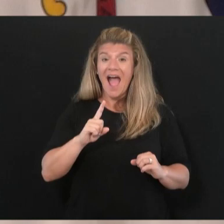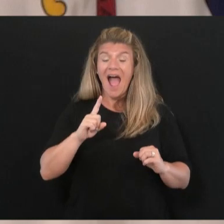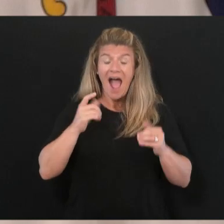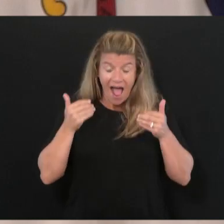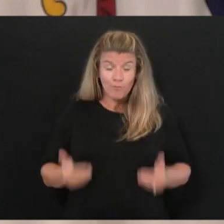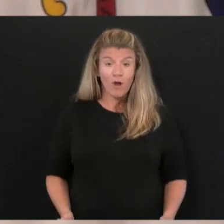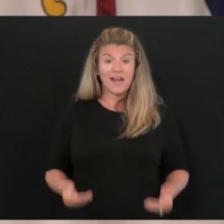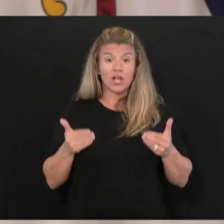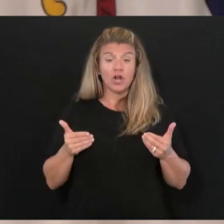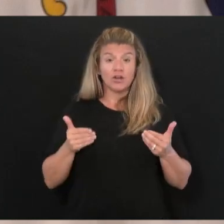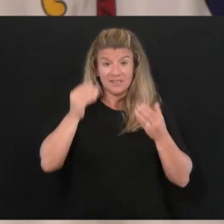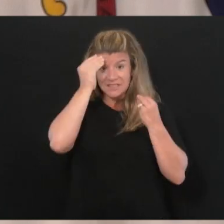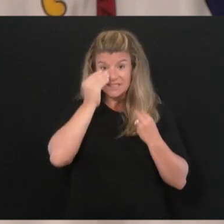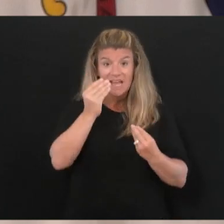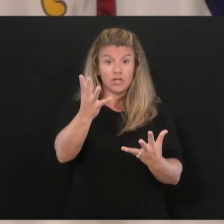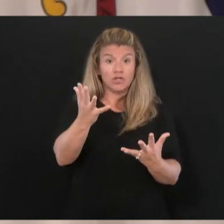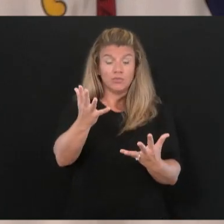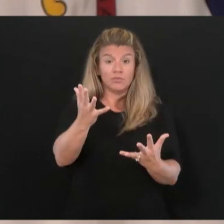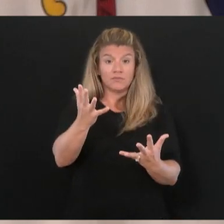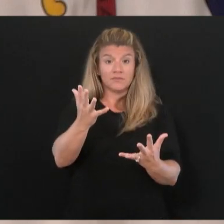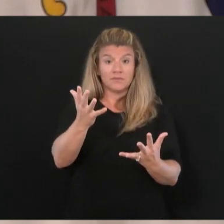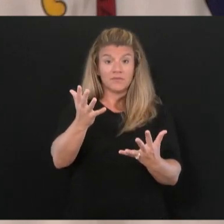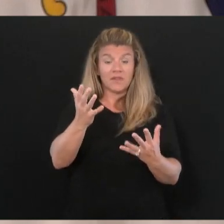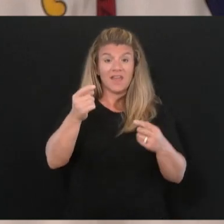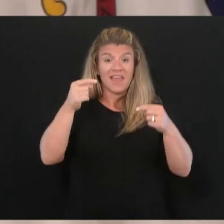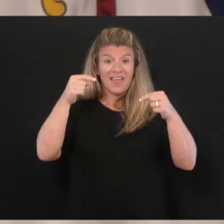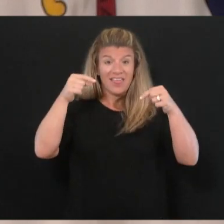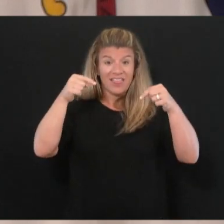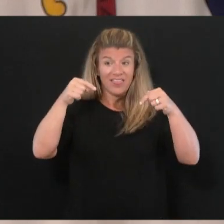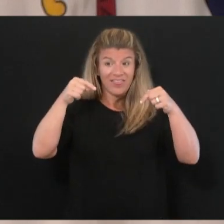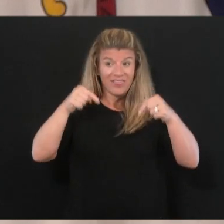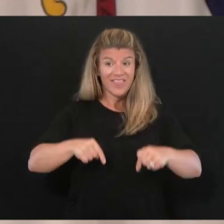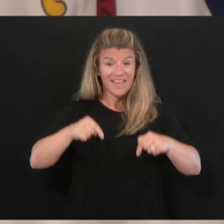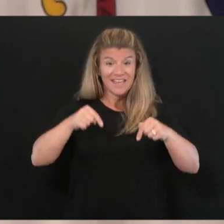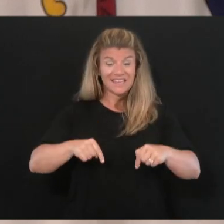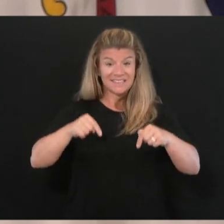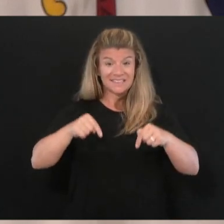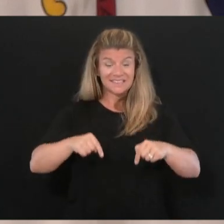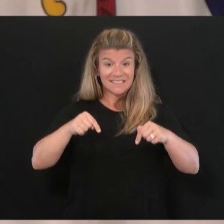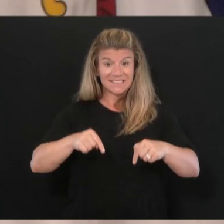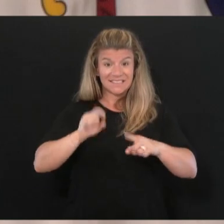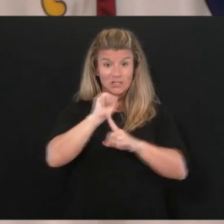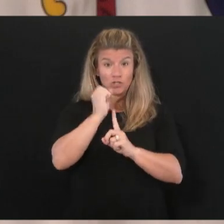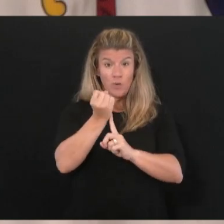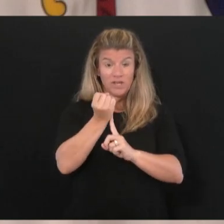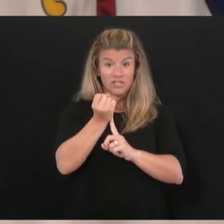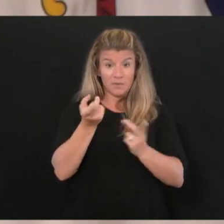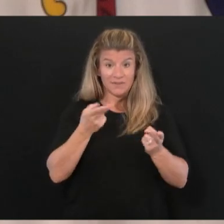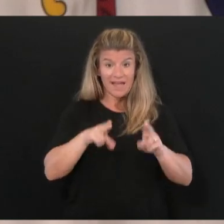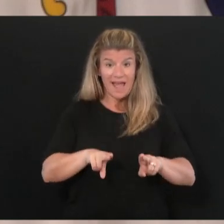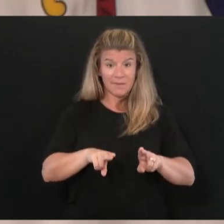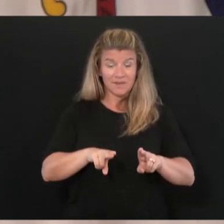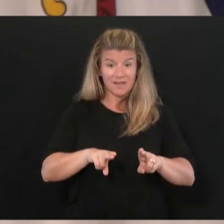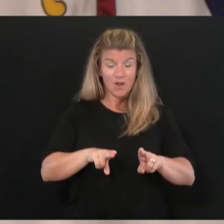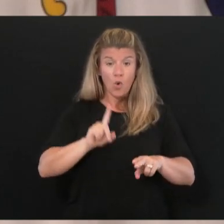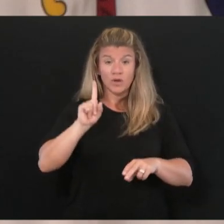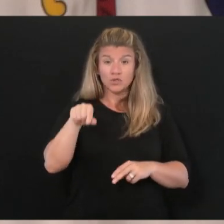is telling you this wake that we were in was only 20 days